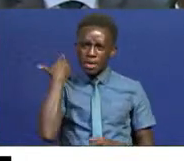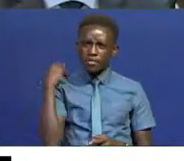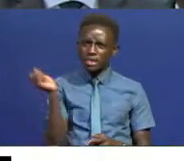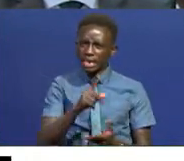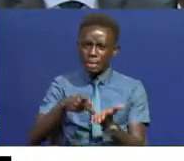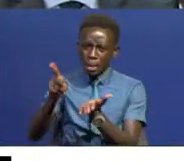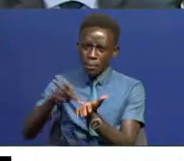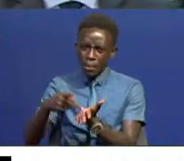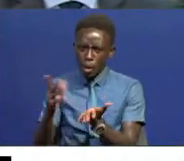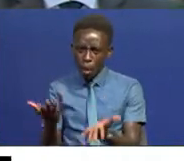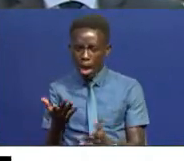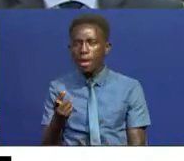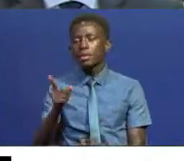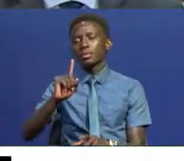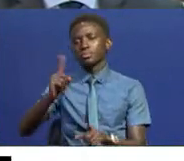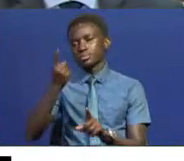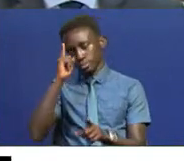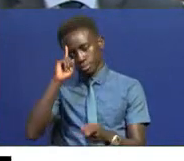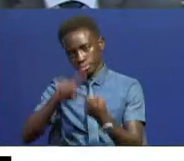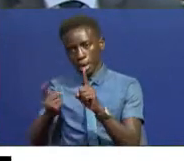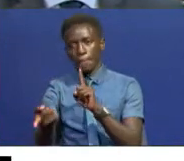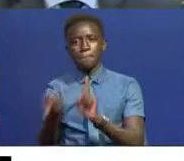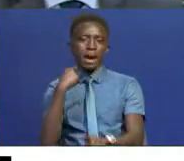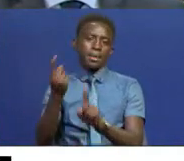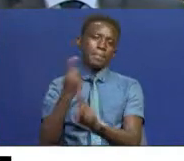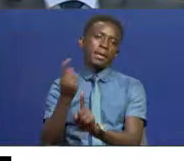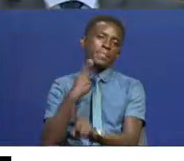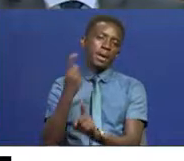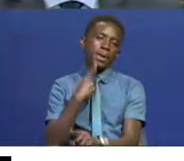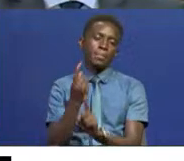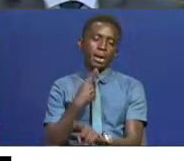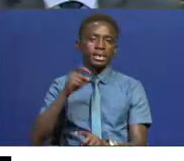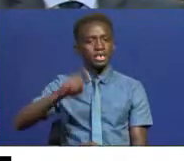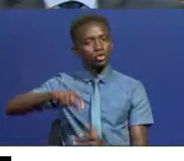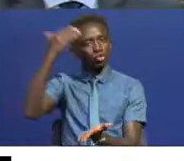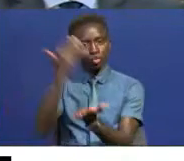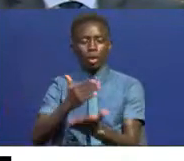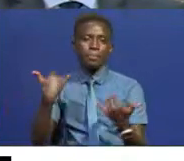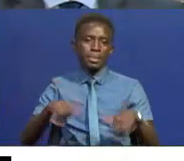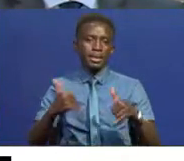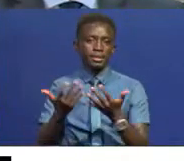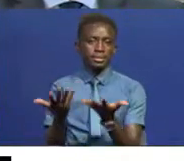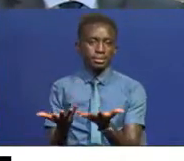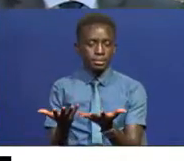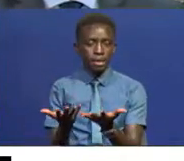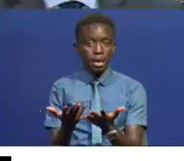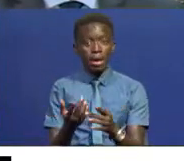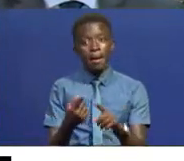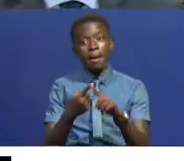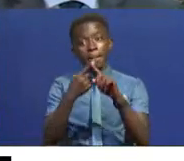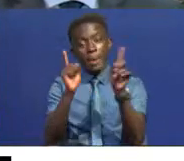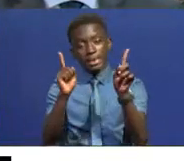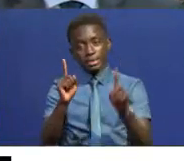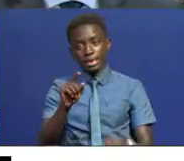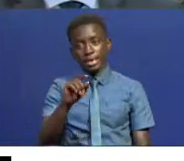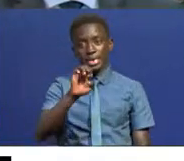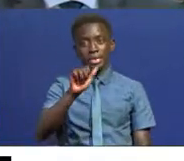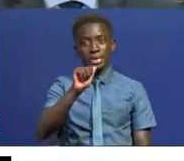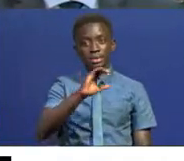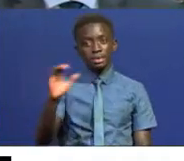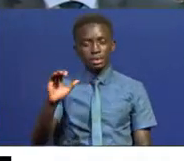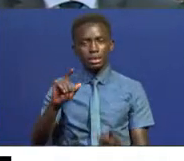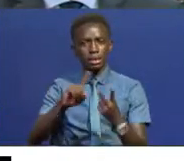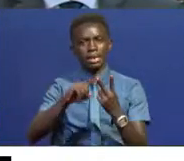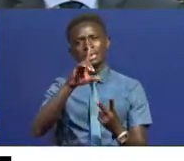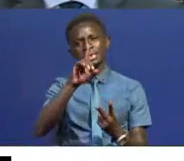wages, so that we stop the games. Otherwise, ESCC, DCI